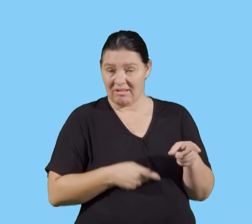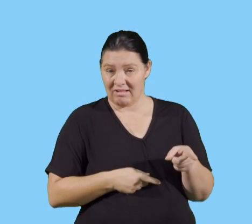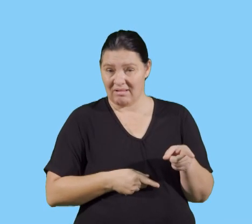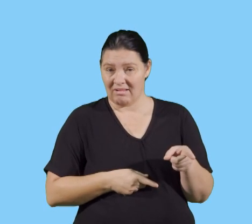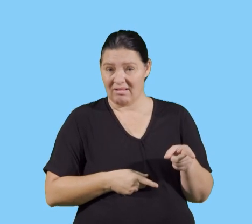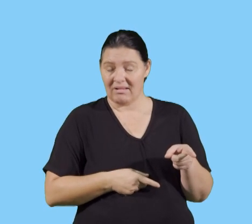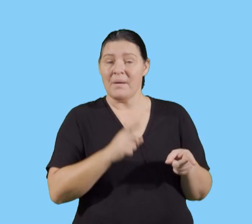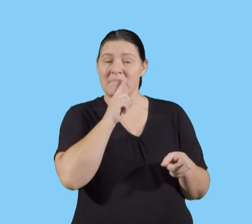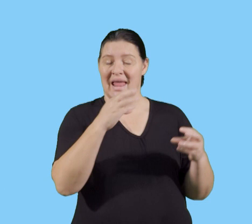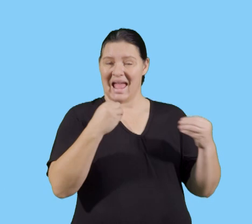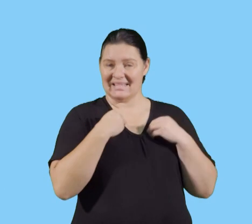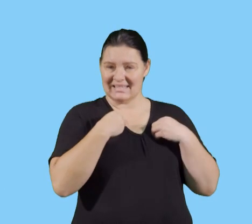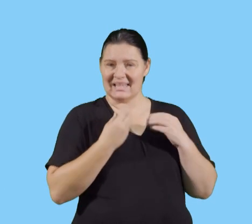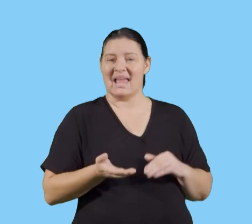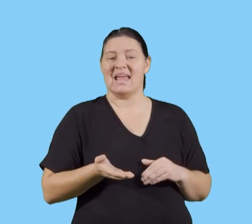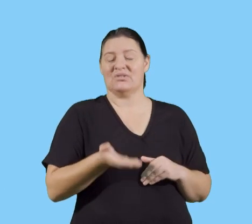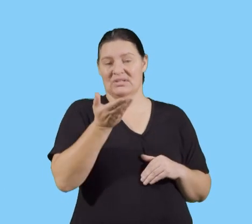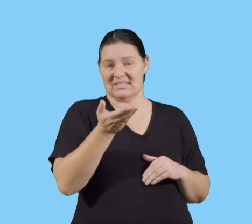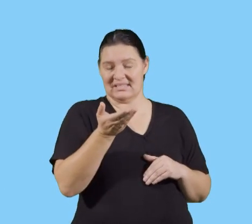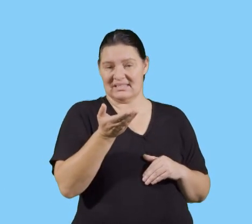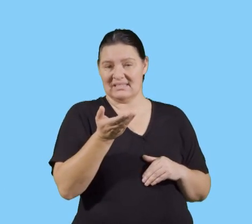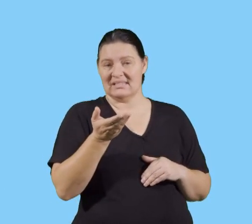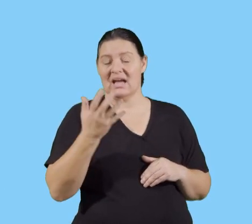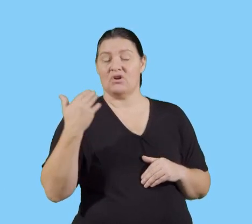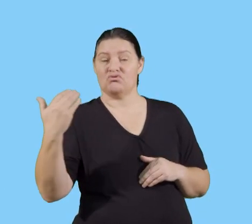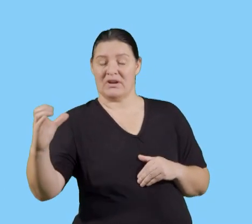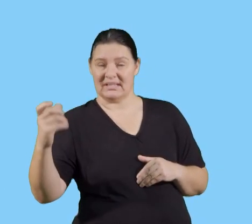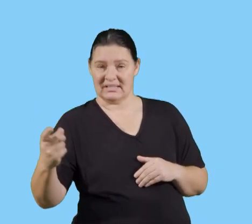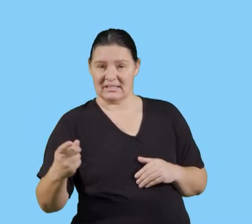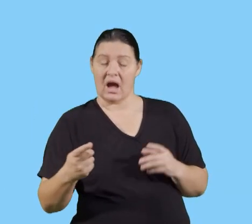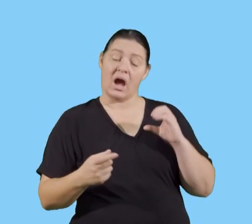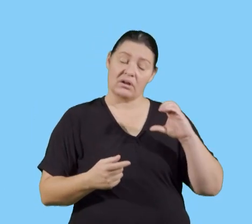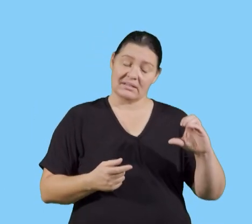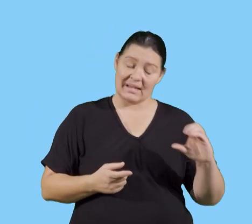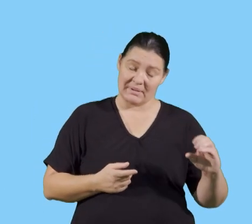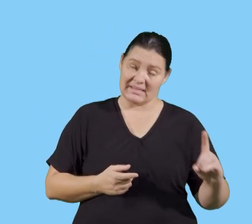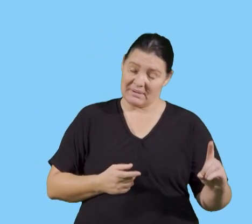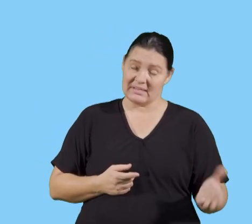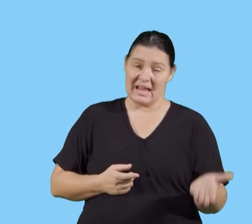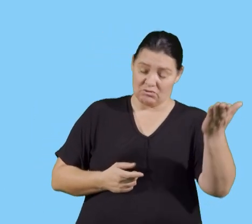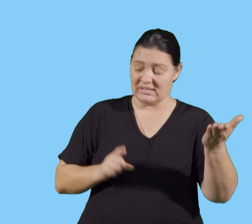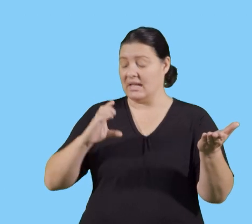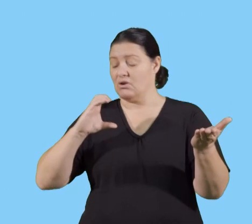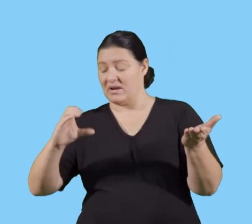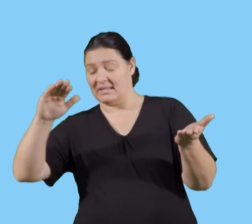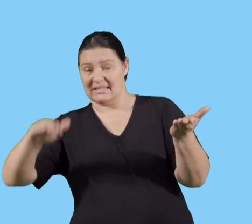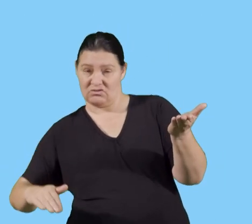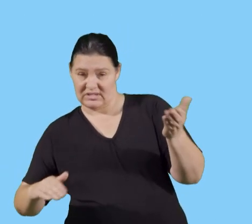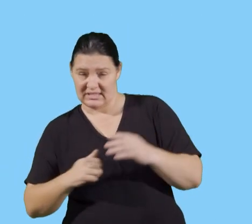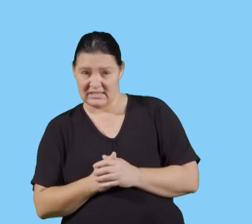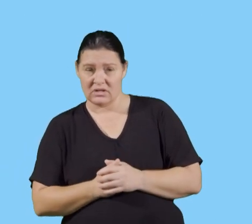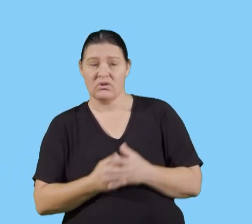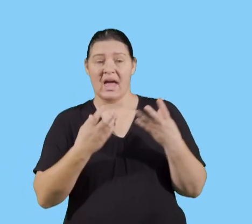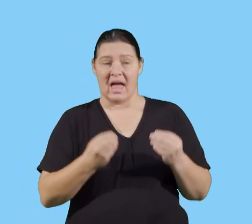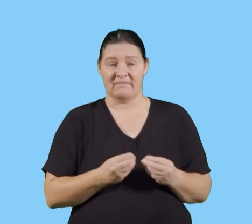asset, it increases. On the credit side, it decreases. So you're going to have your general debits, general